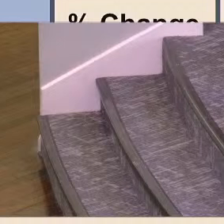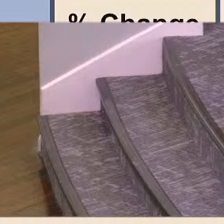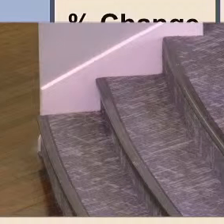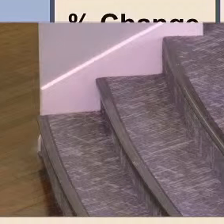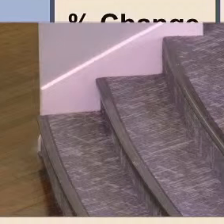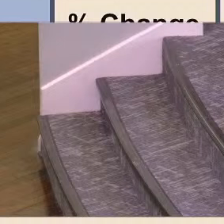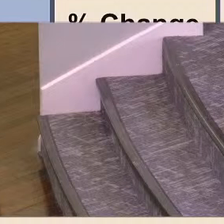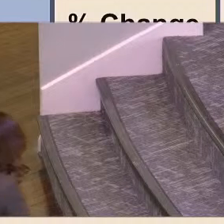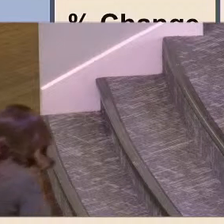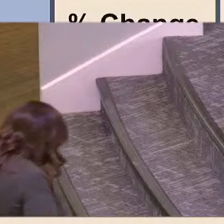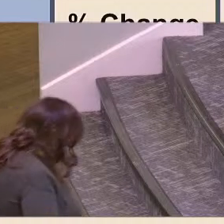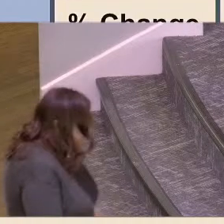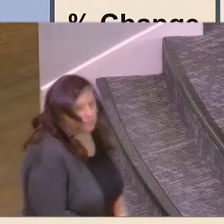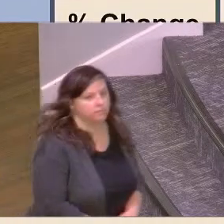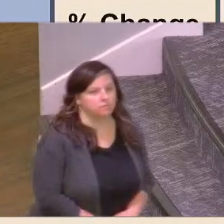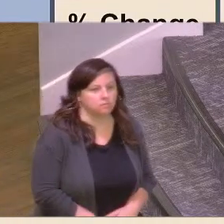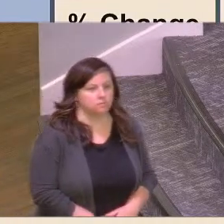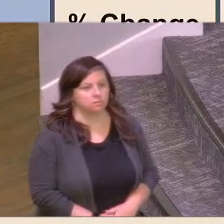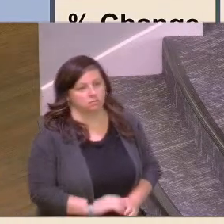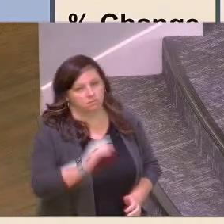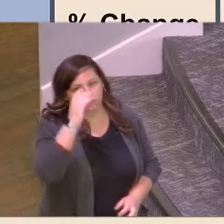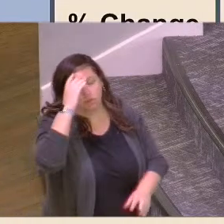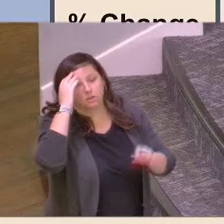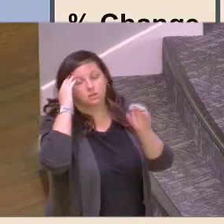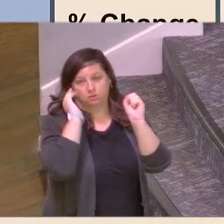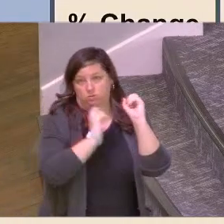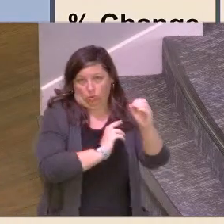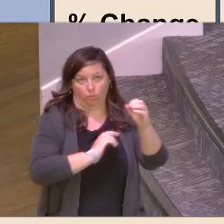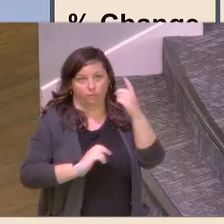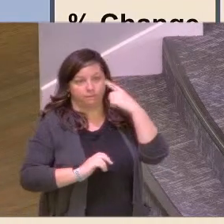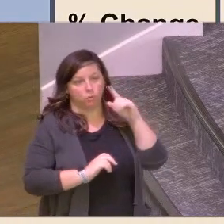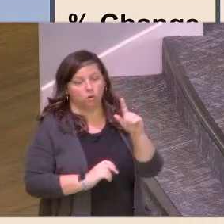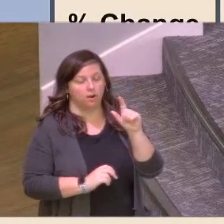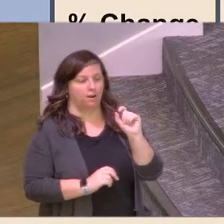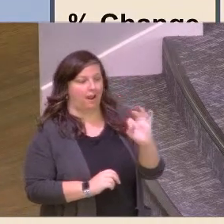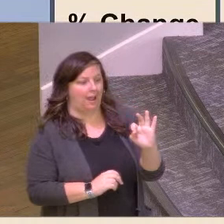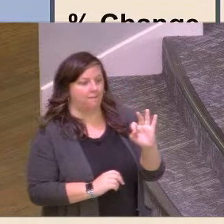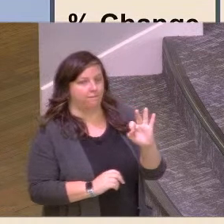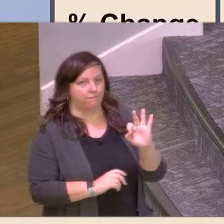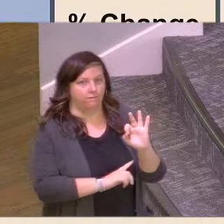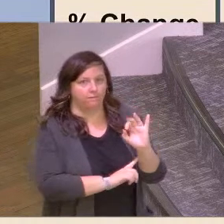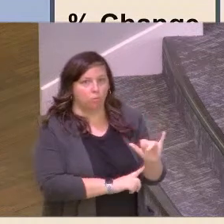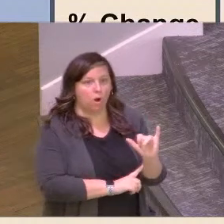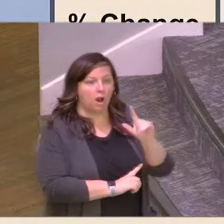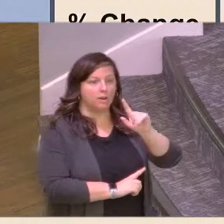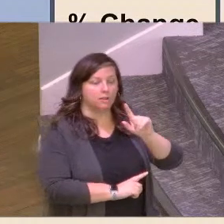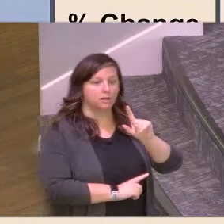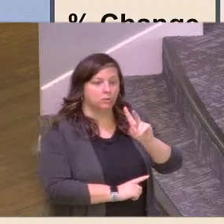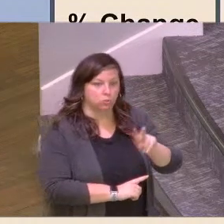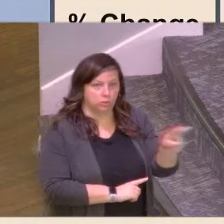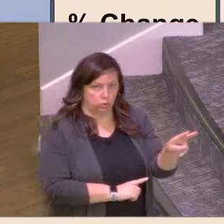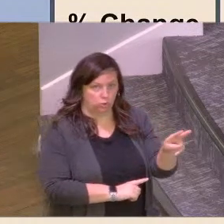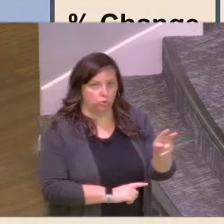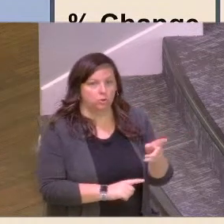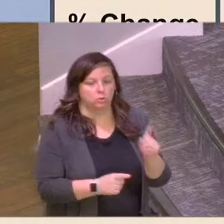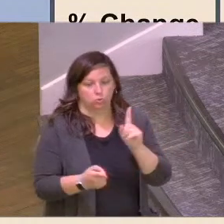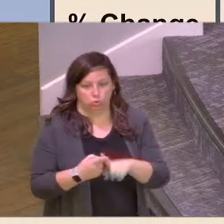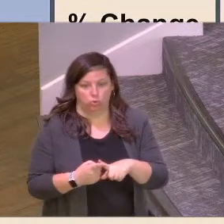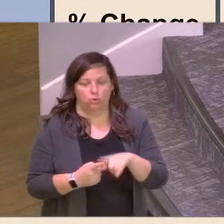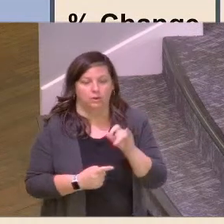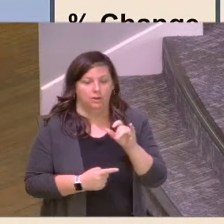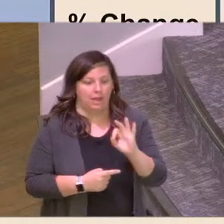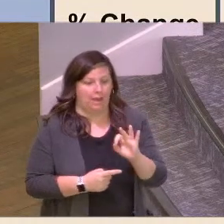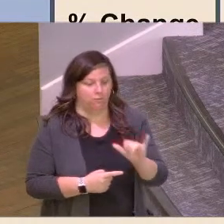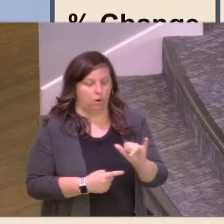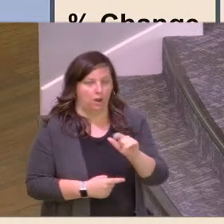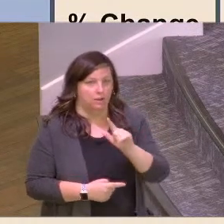So just a, kind of FY22, the current salary schedule to the FY23, where those landed.